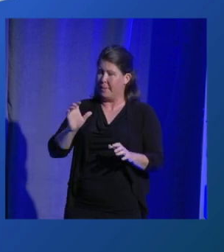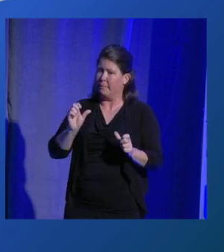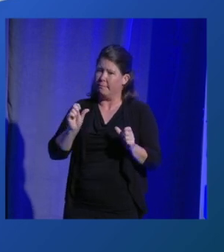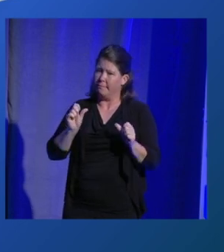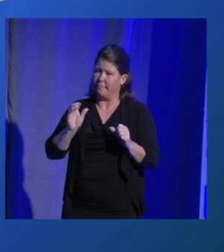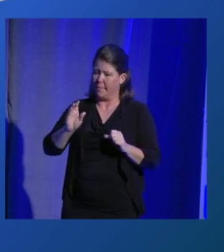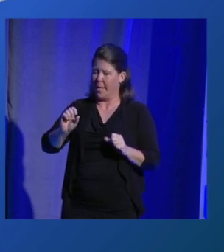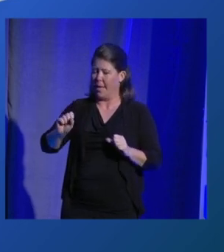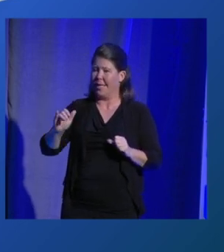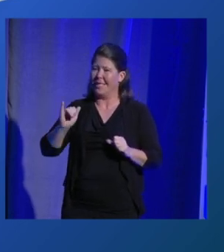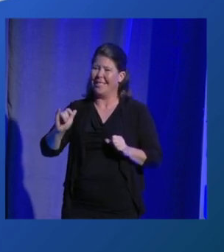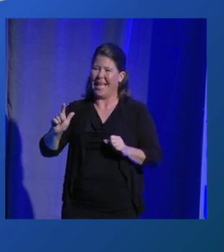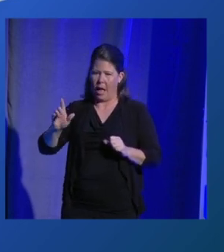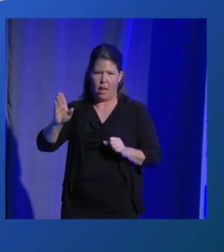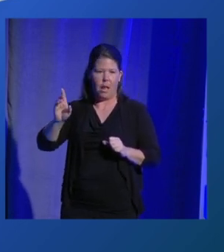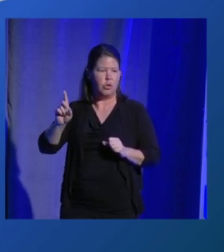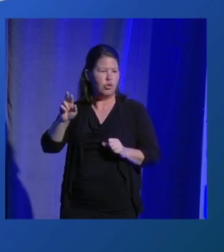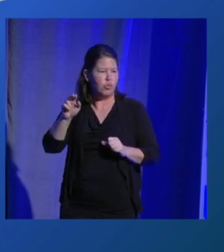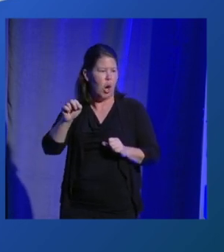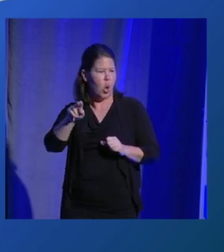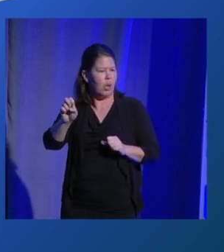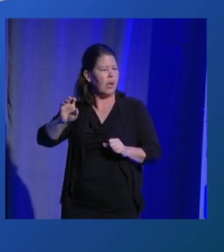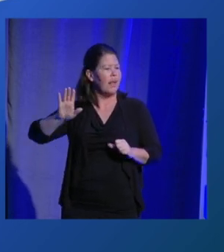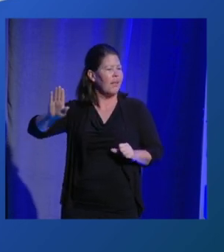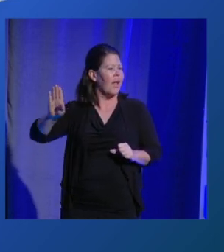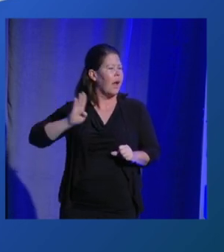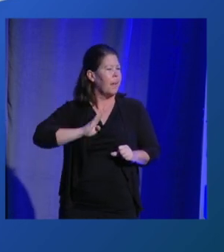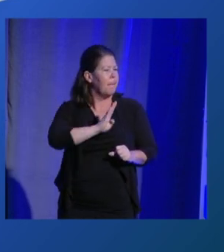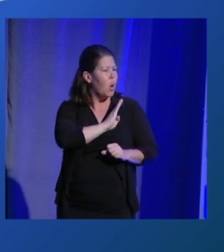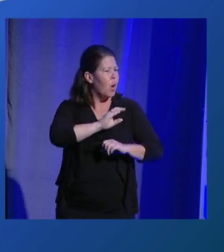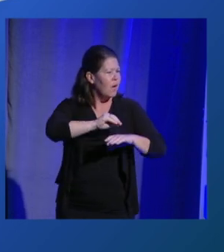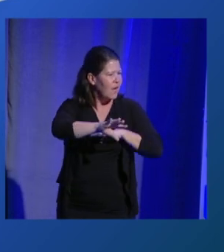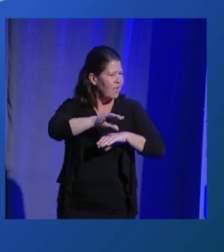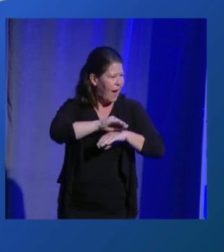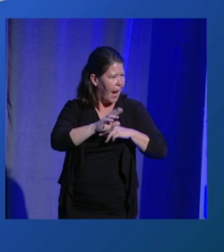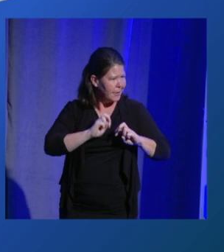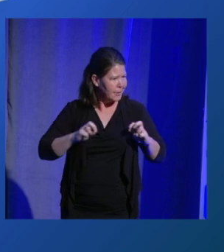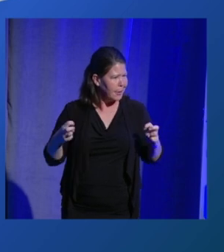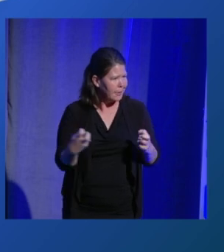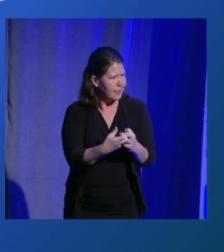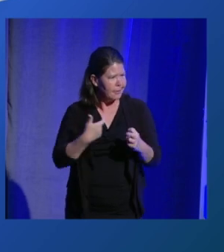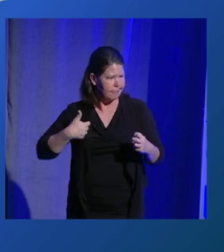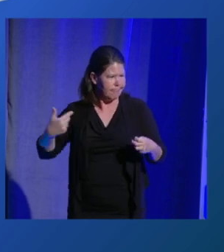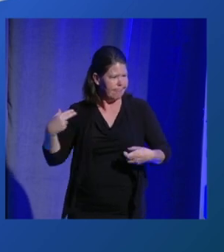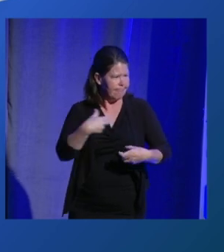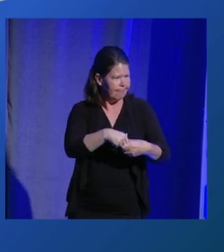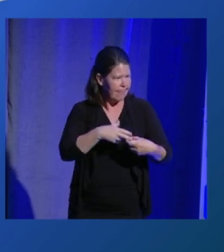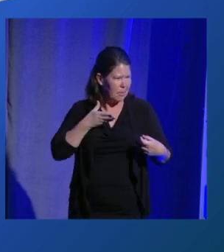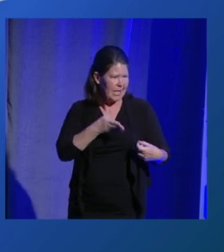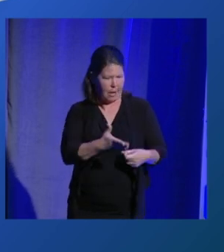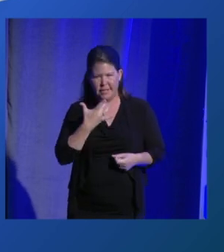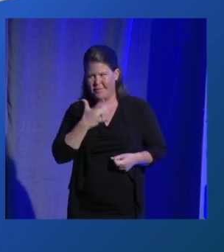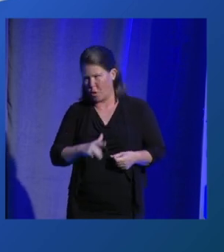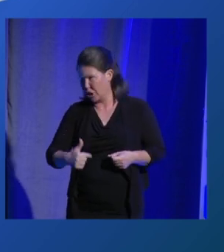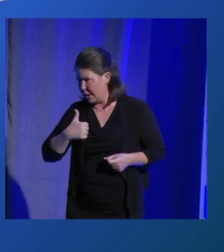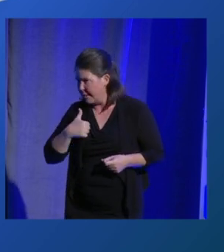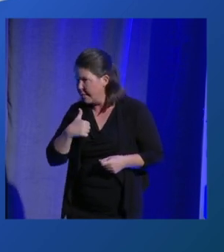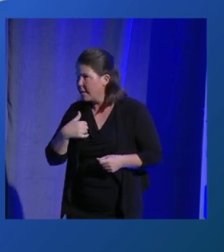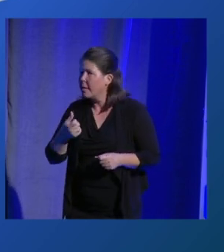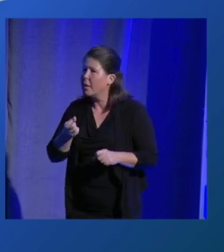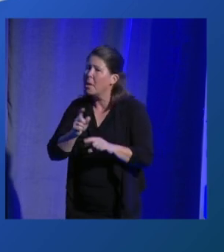when they s first started and subsequently a consultant to them for a number of years um this